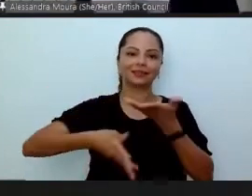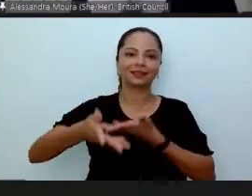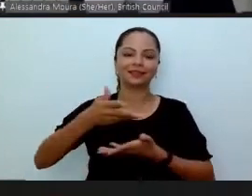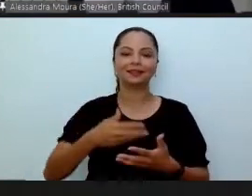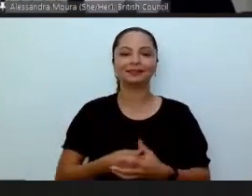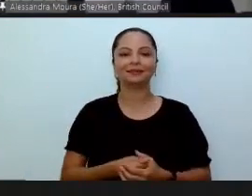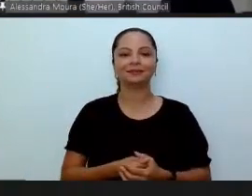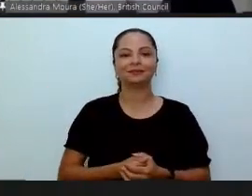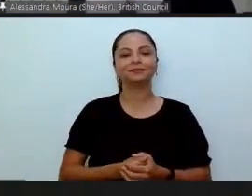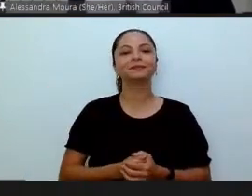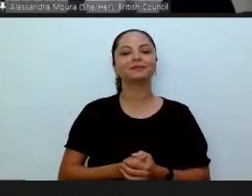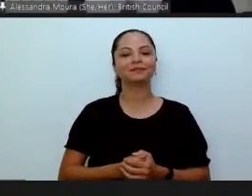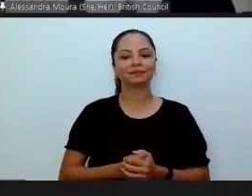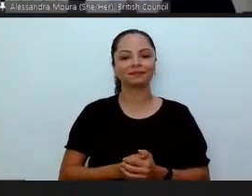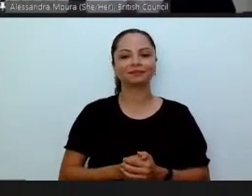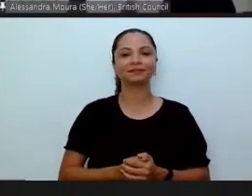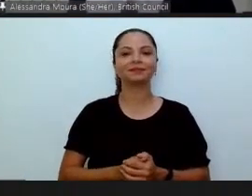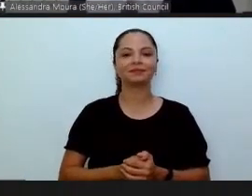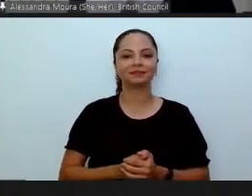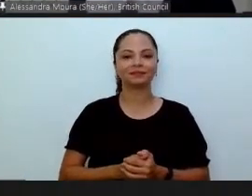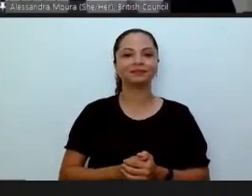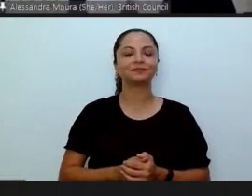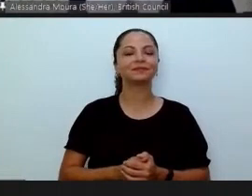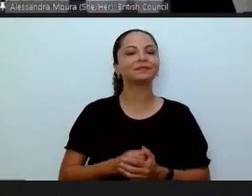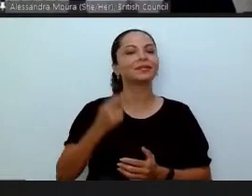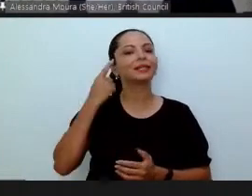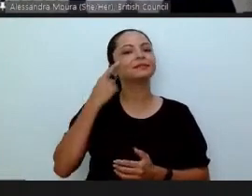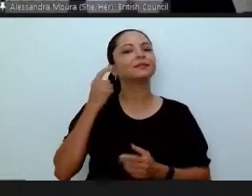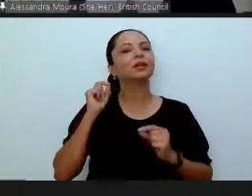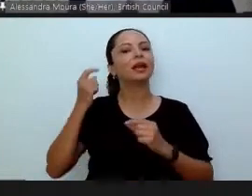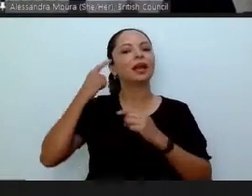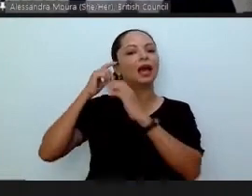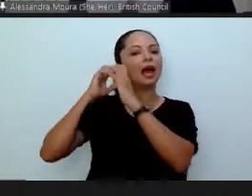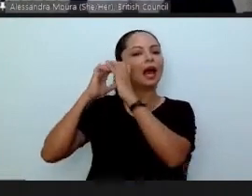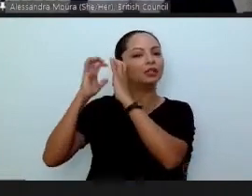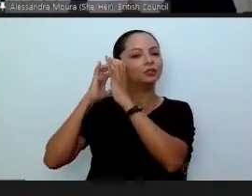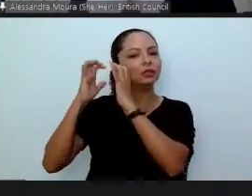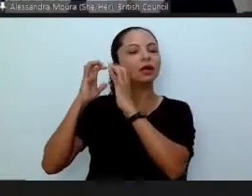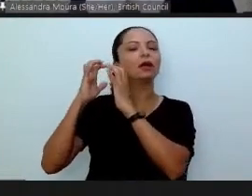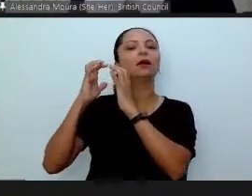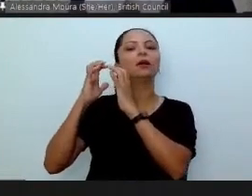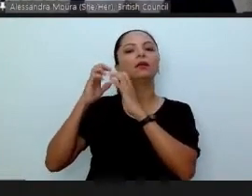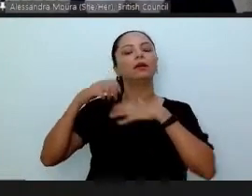do think the rationale and the action are specific. So I'll definitely give you that. But I think